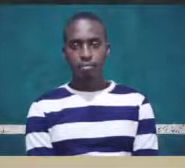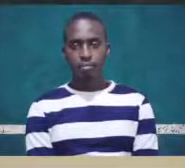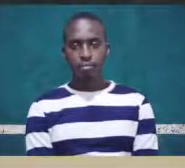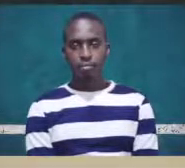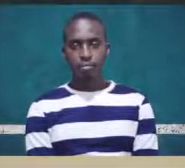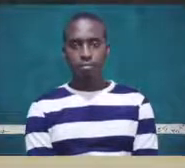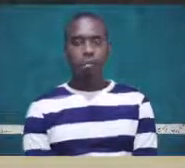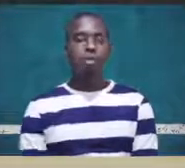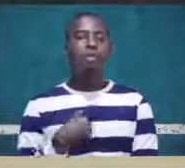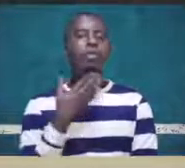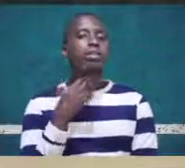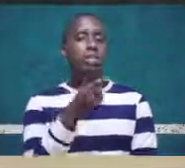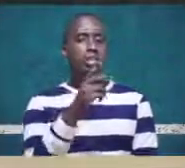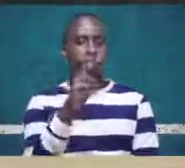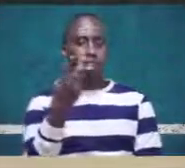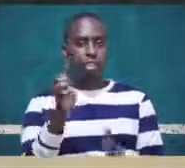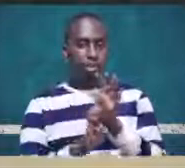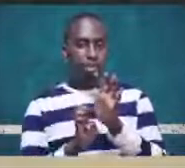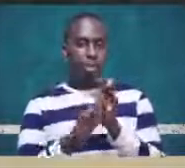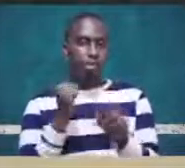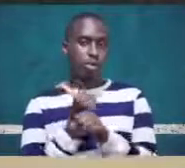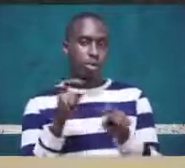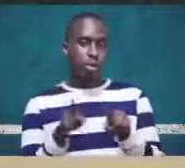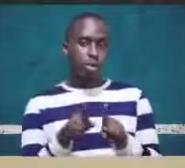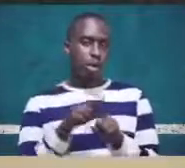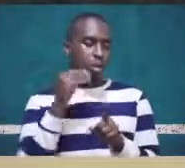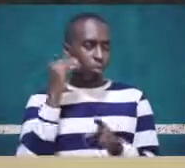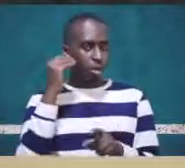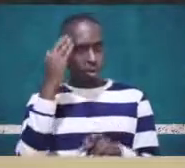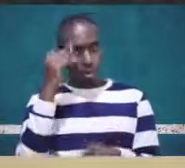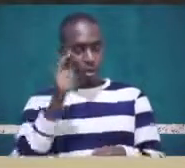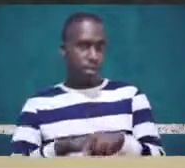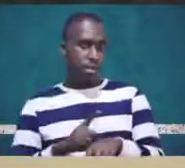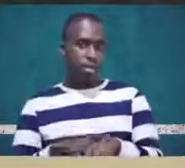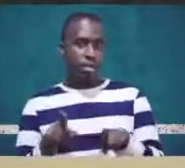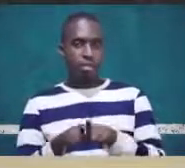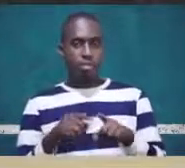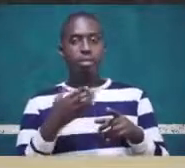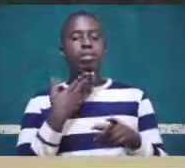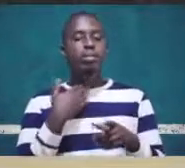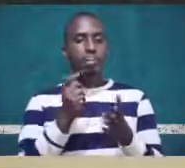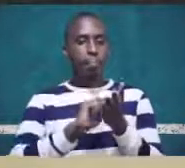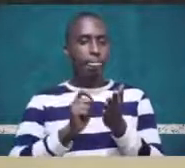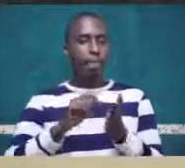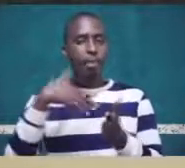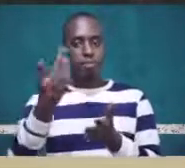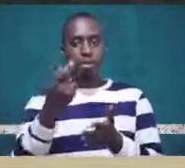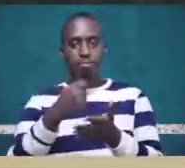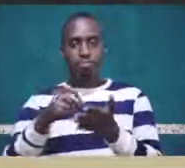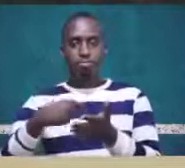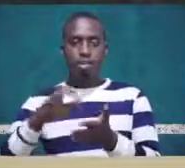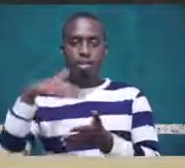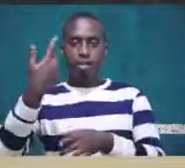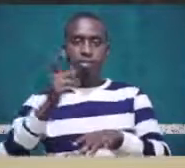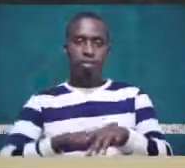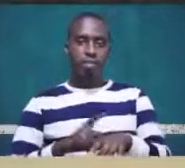I want to use this second example as a homework because of time. I want to now you write it and we will collect it next time with